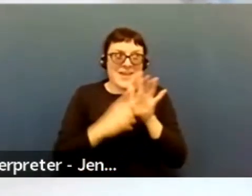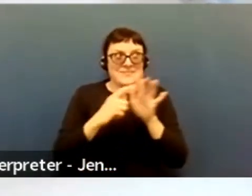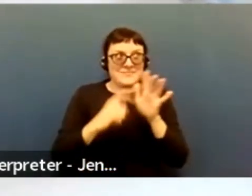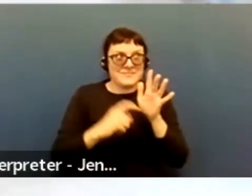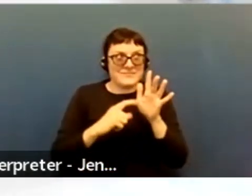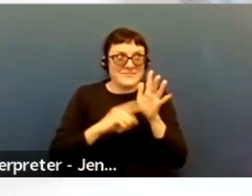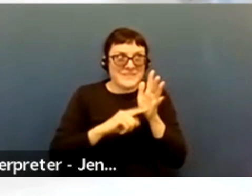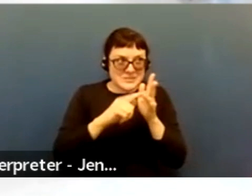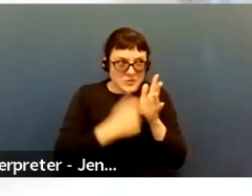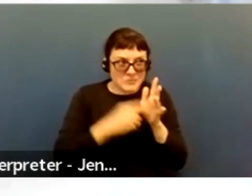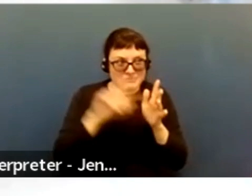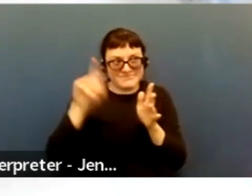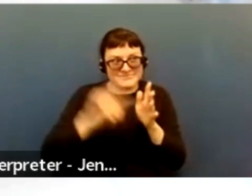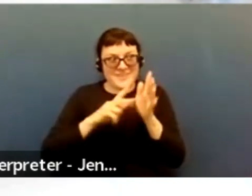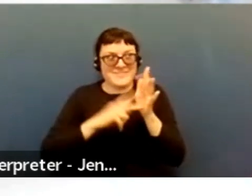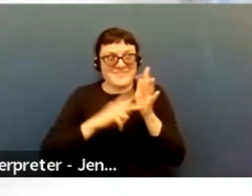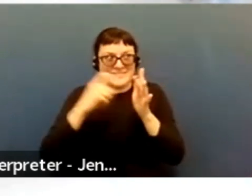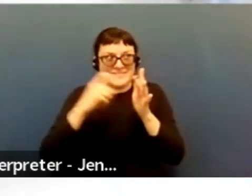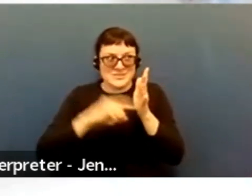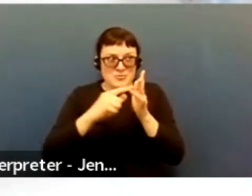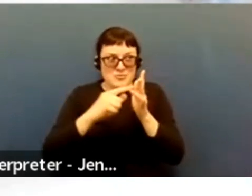know, it's Victor Victoria